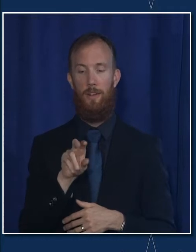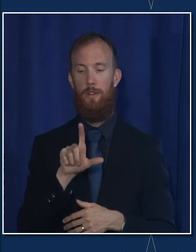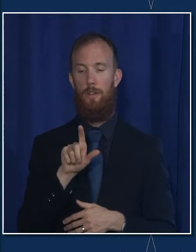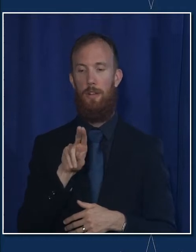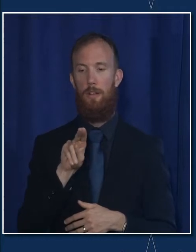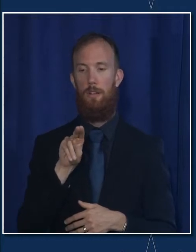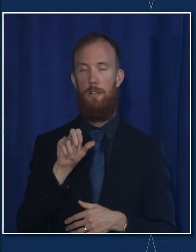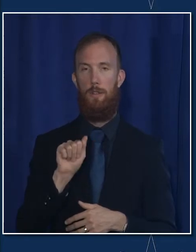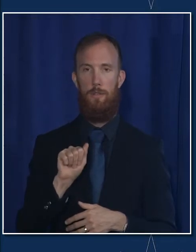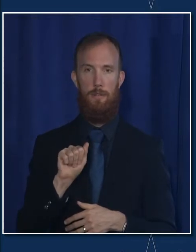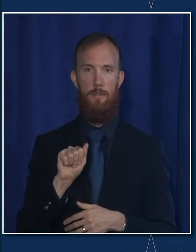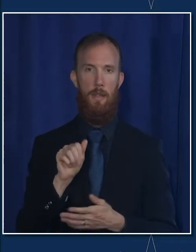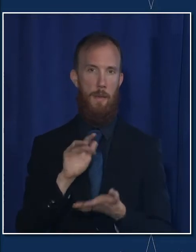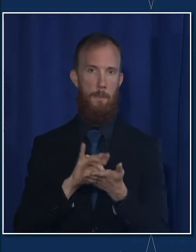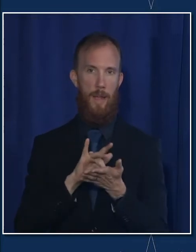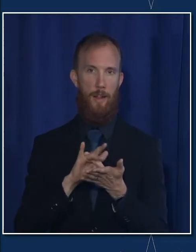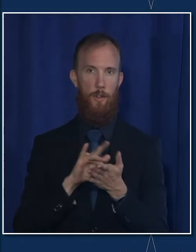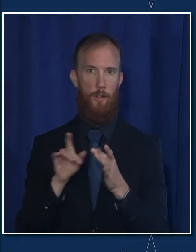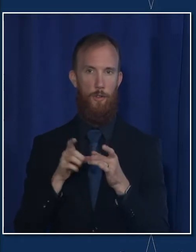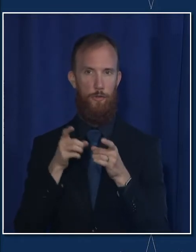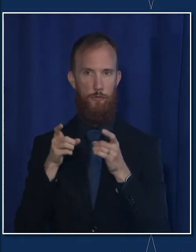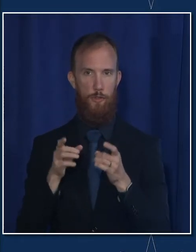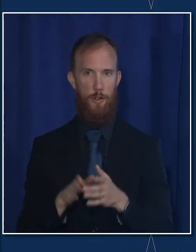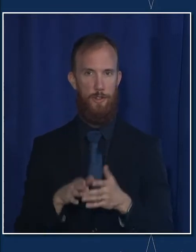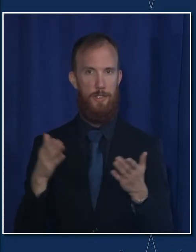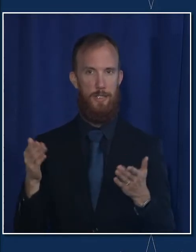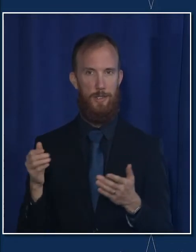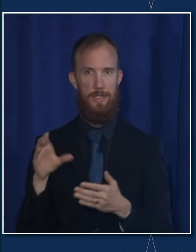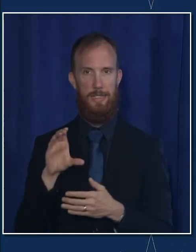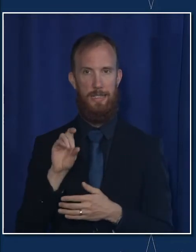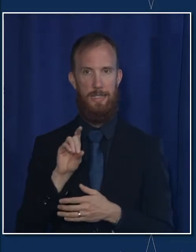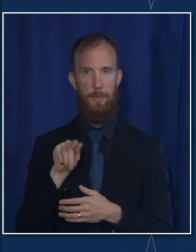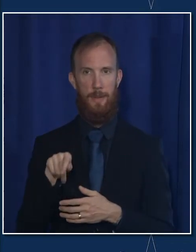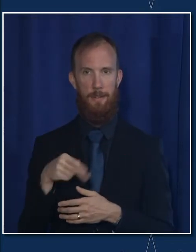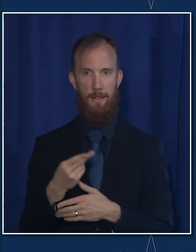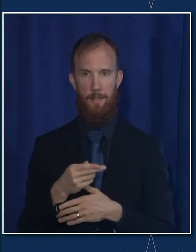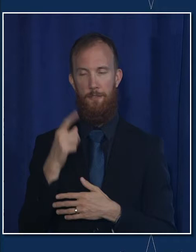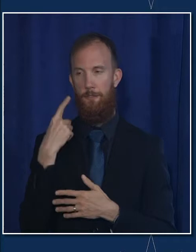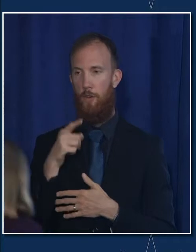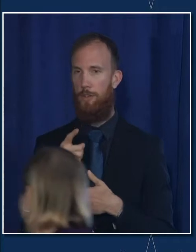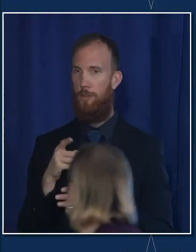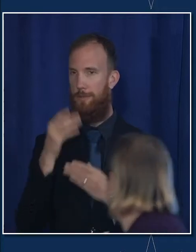at CDPH, to give a brief update in Spanish, and then I'll come back and take questions.